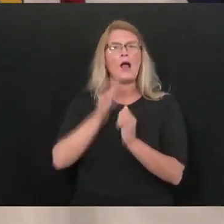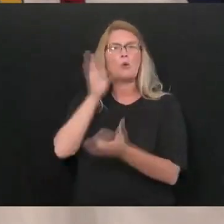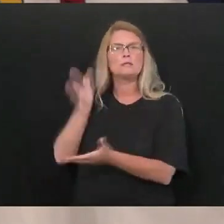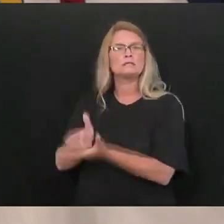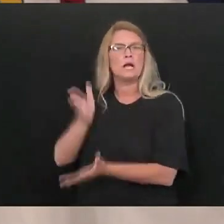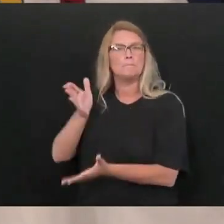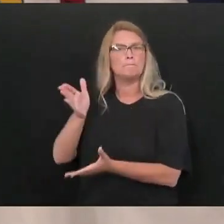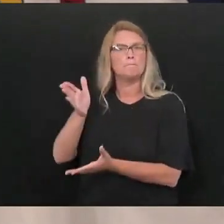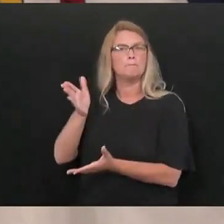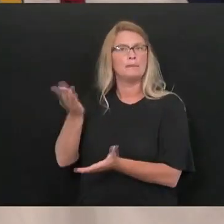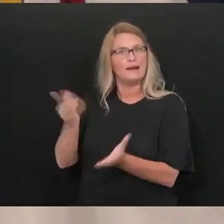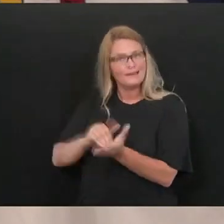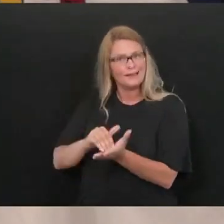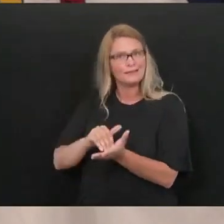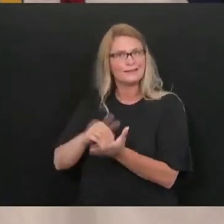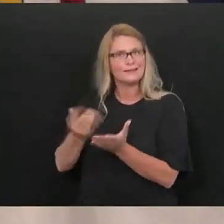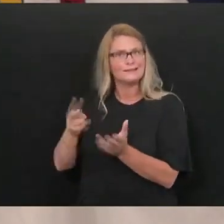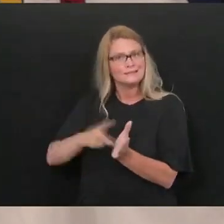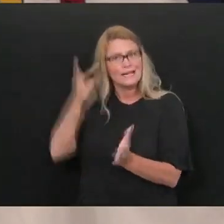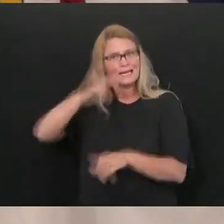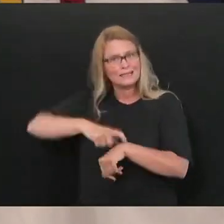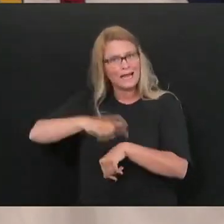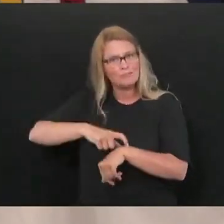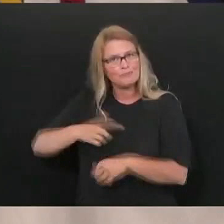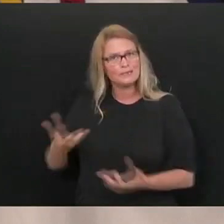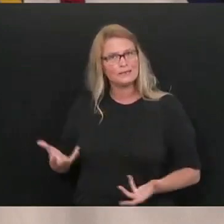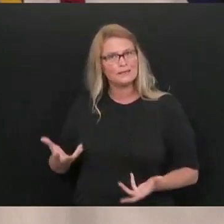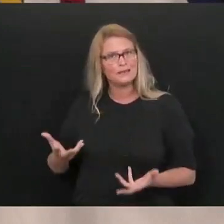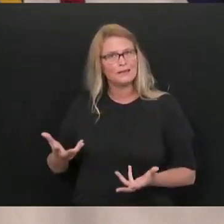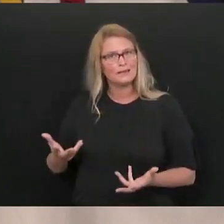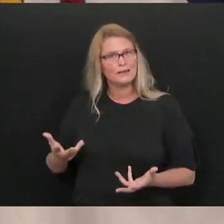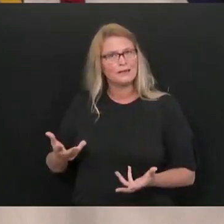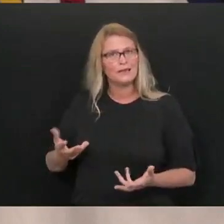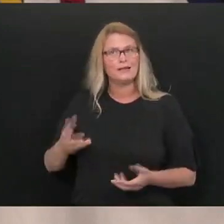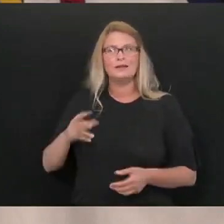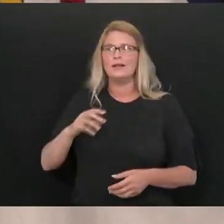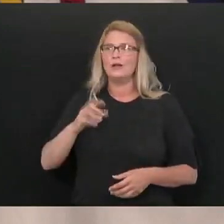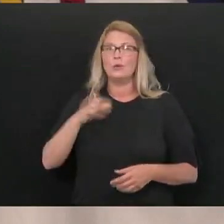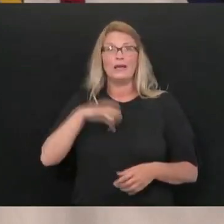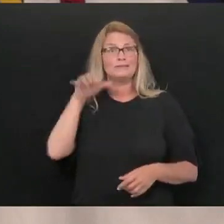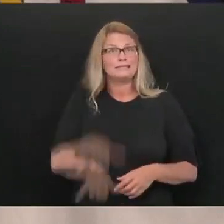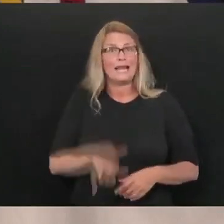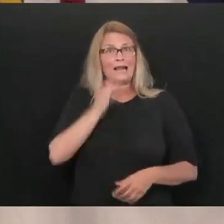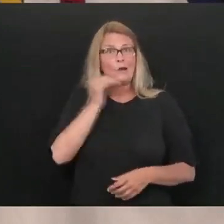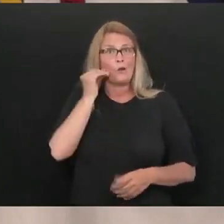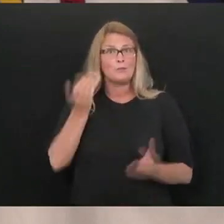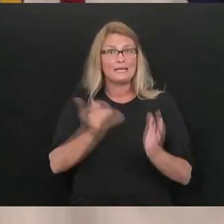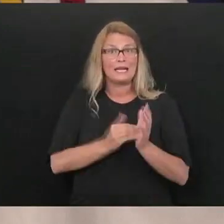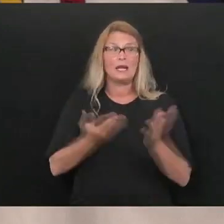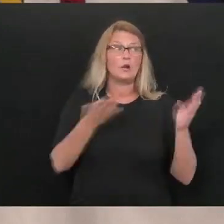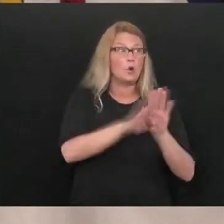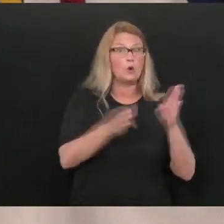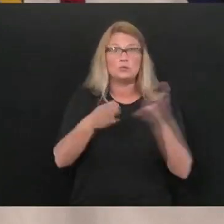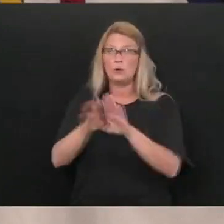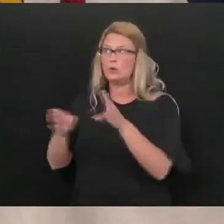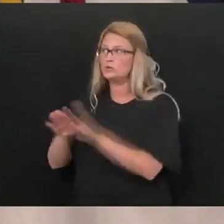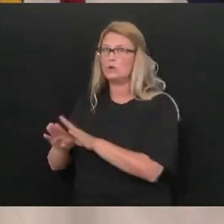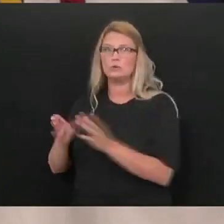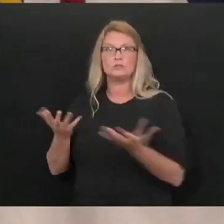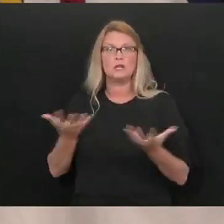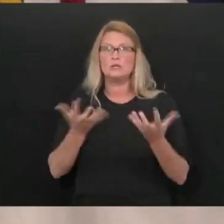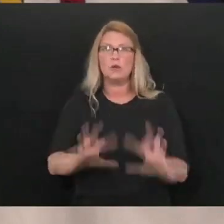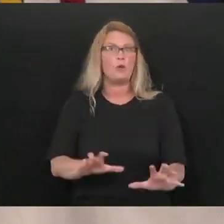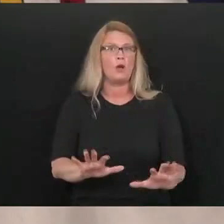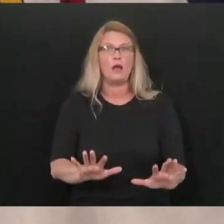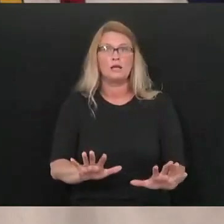Virginia? How are you going to stop it without us going back to our homes and shutting everything in the world down and everything else? And God